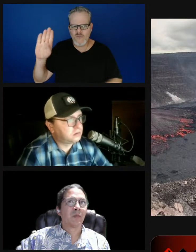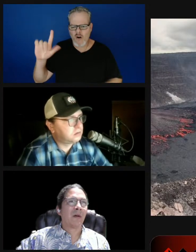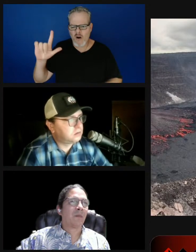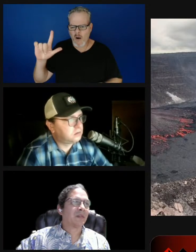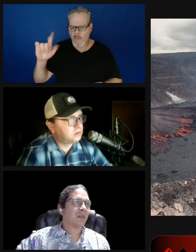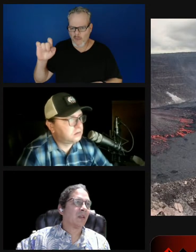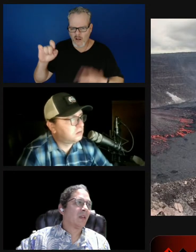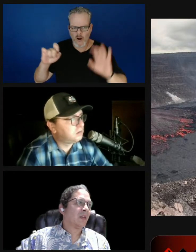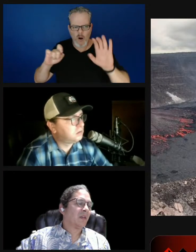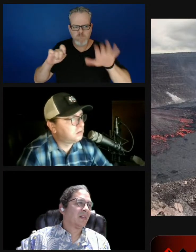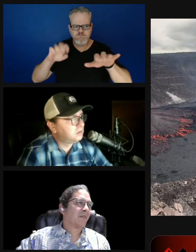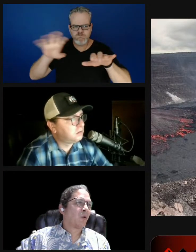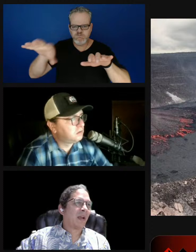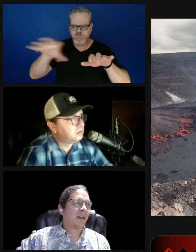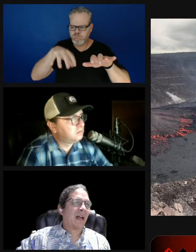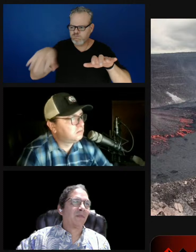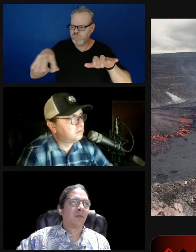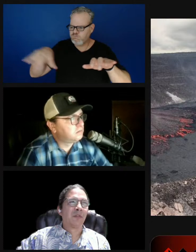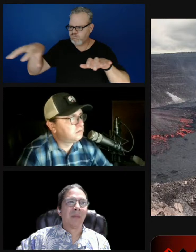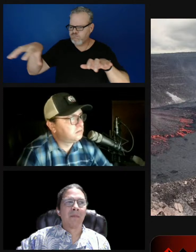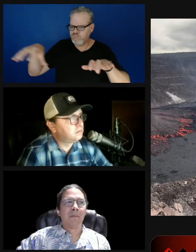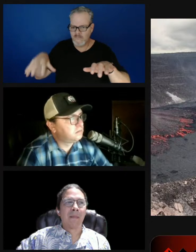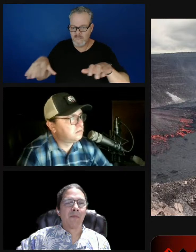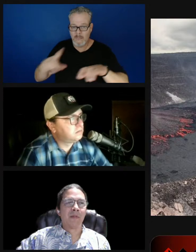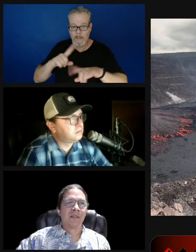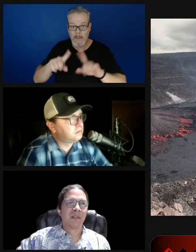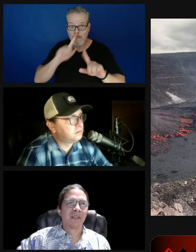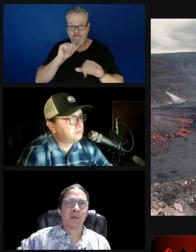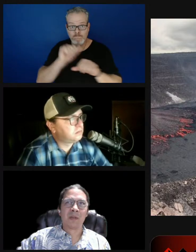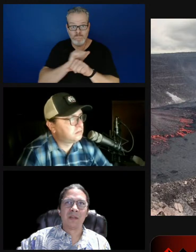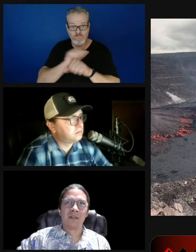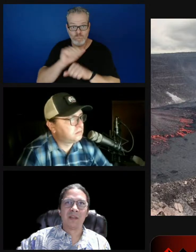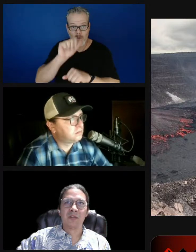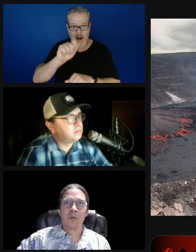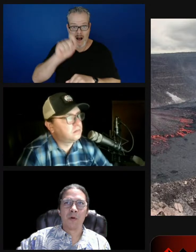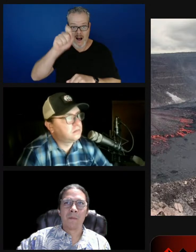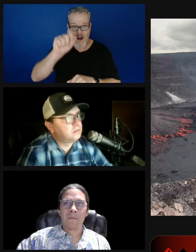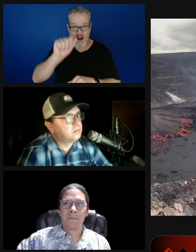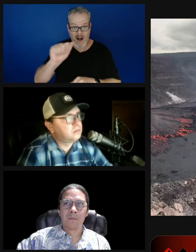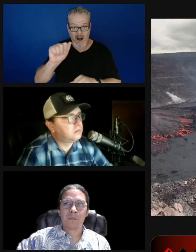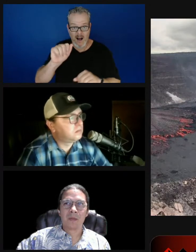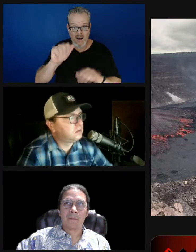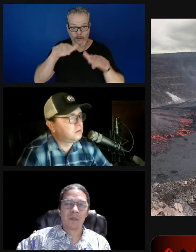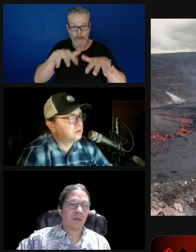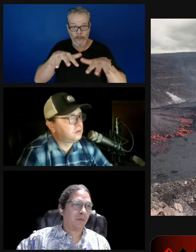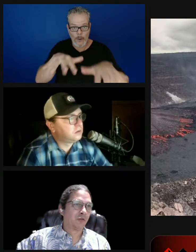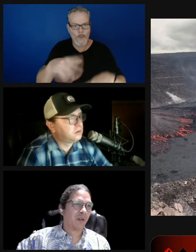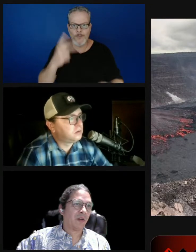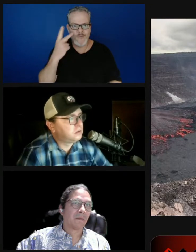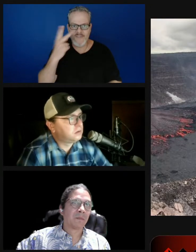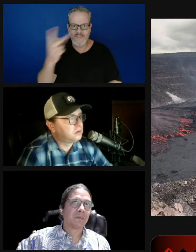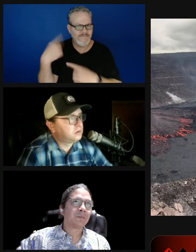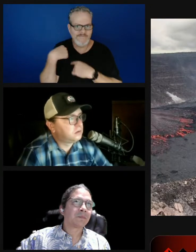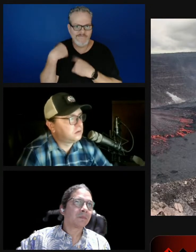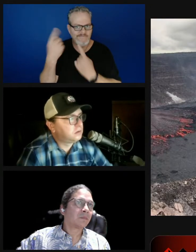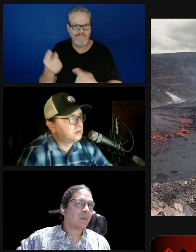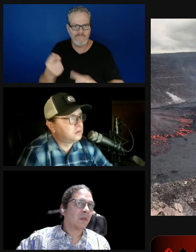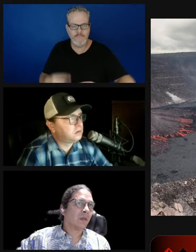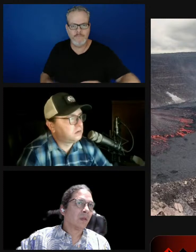through here as well, but never quite an flow to my memory, and so that's something we can dig into more in the future here.